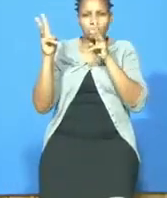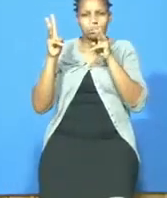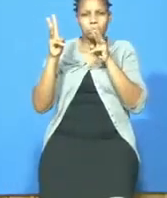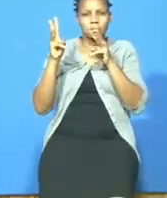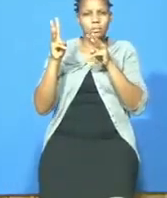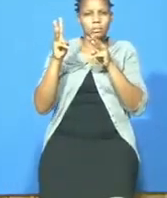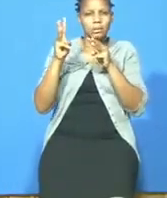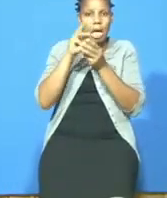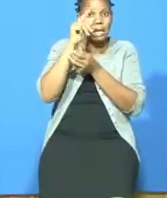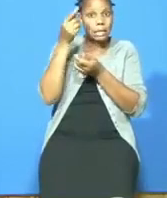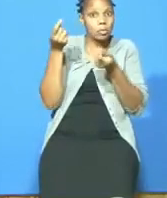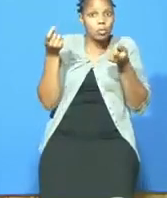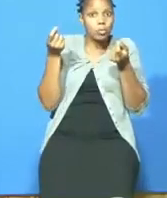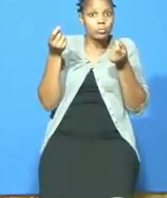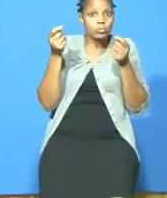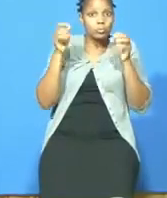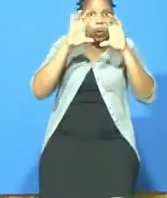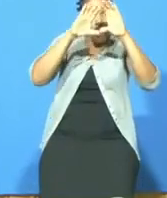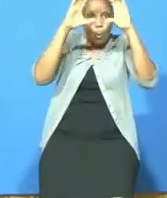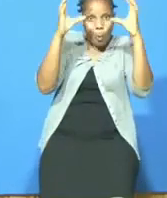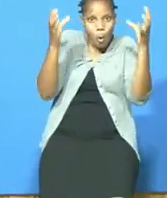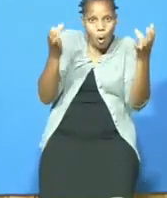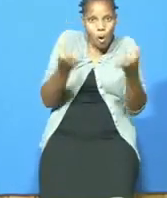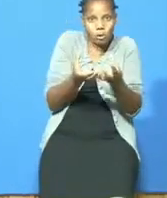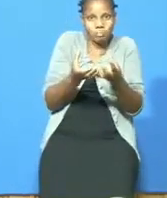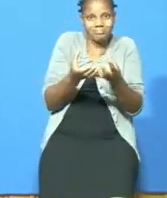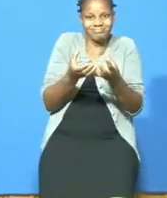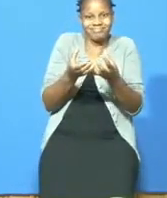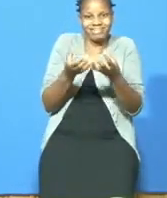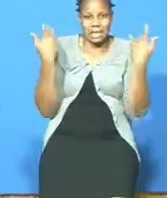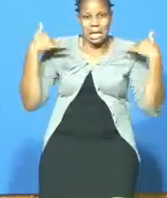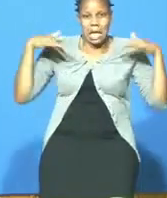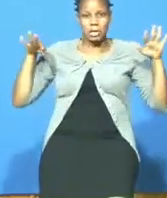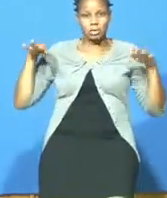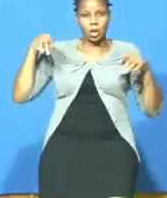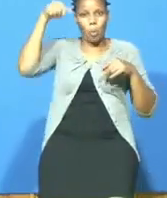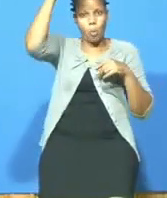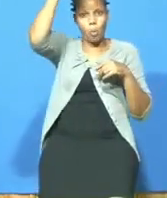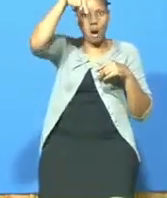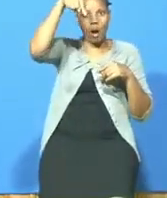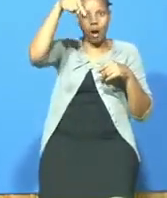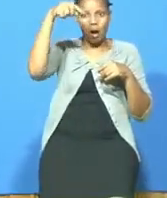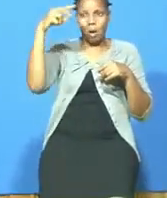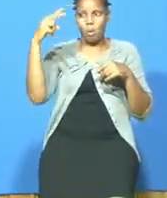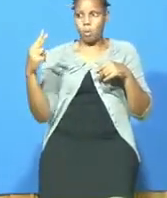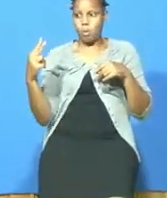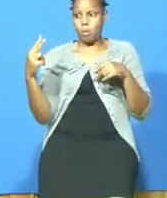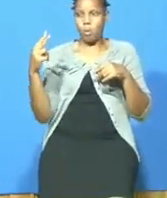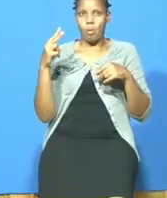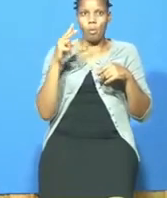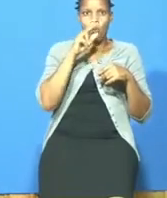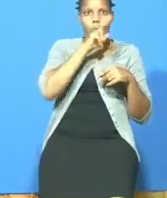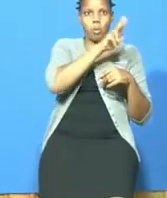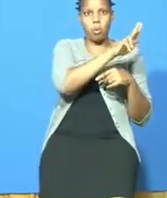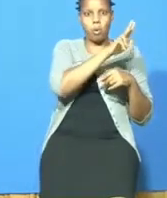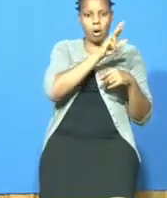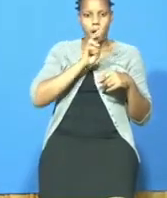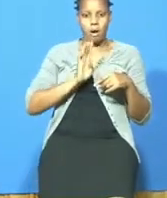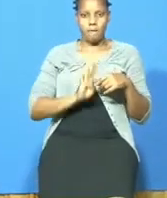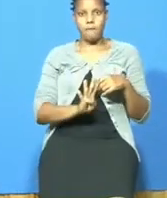They are standing at the four corners of the earth, standing at the